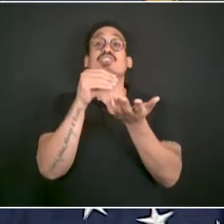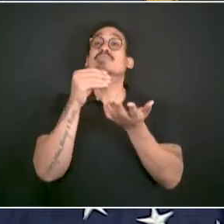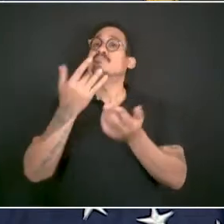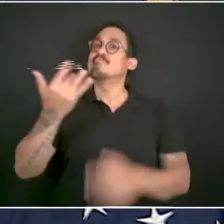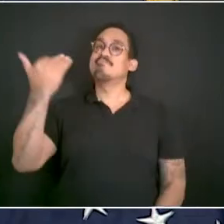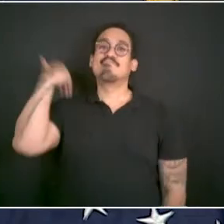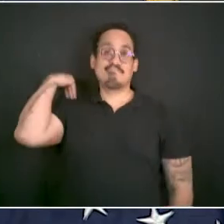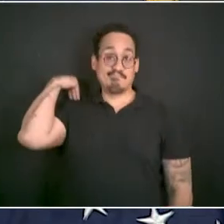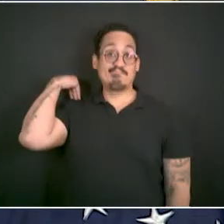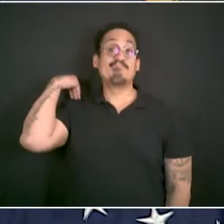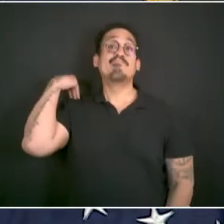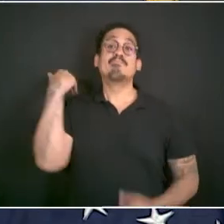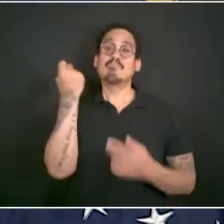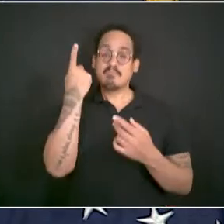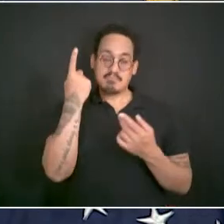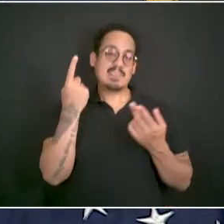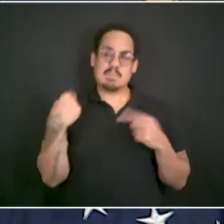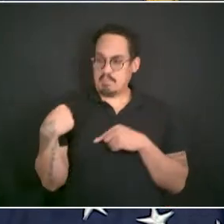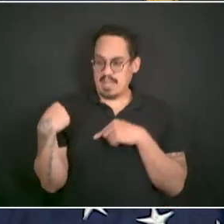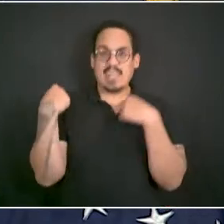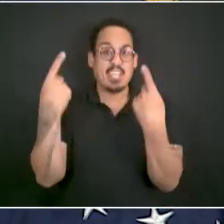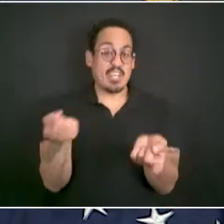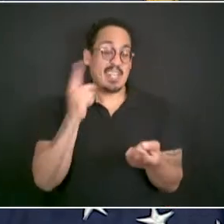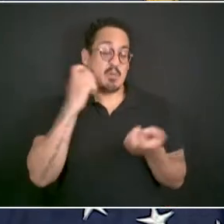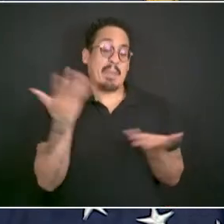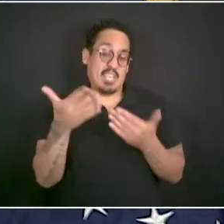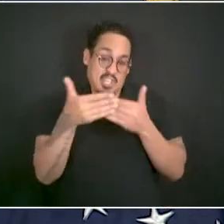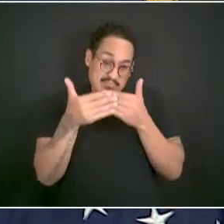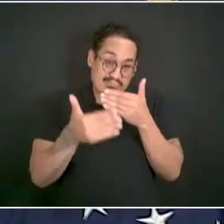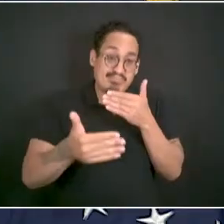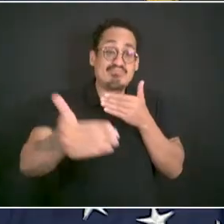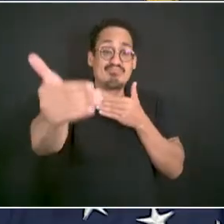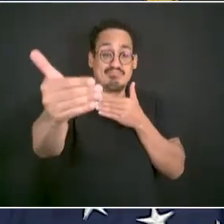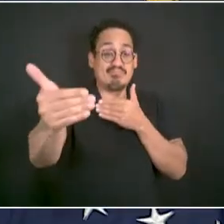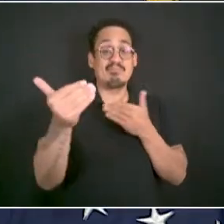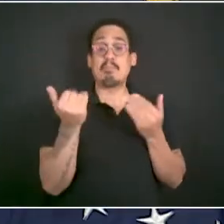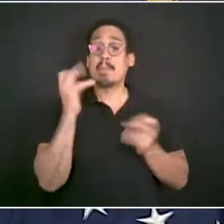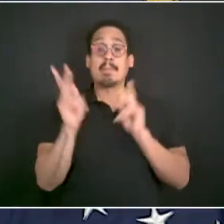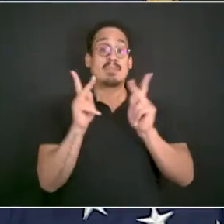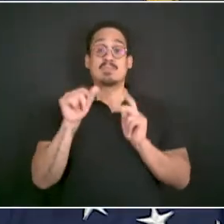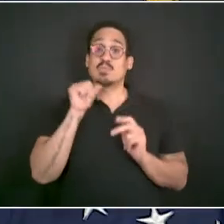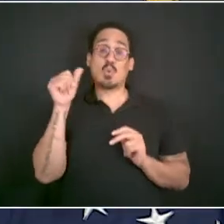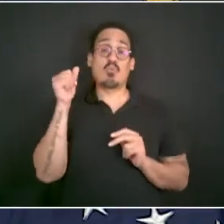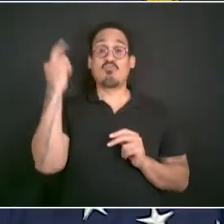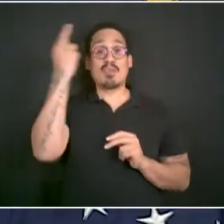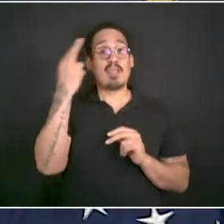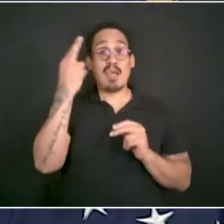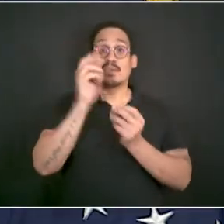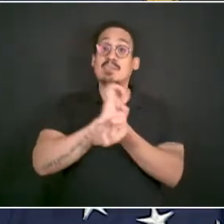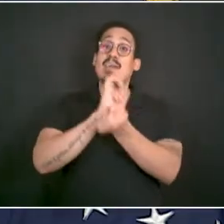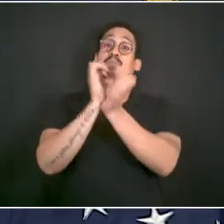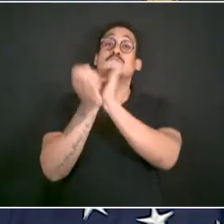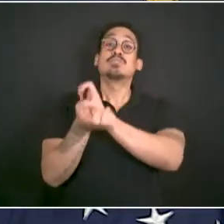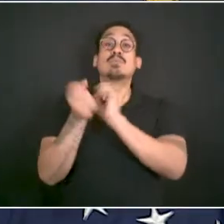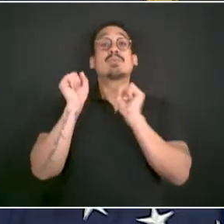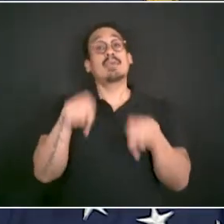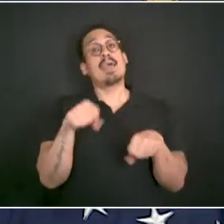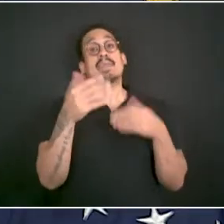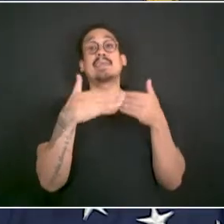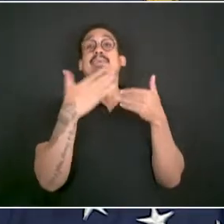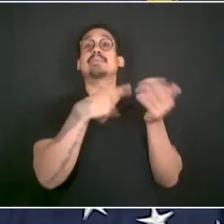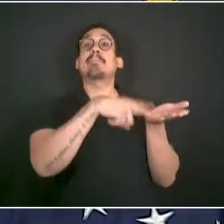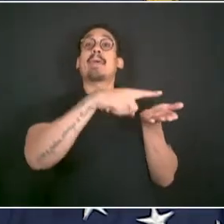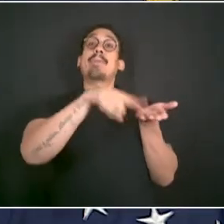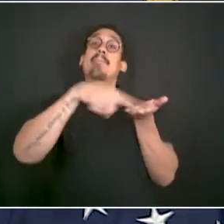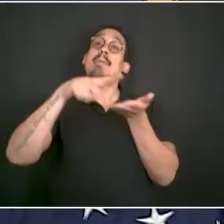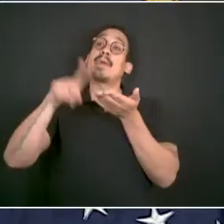a long time. And I think many of us don't realize the evolution of paying for goods and services. I mean, when you went back in